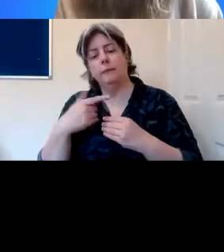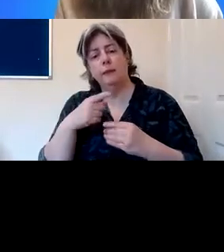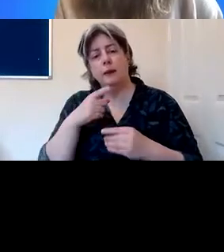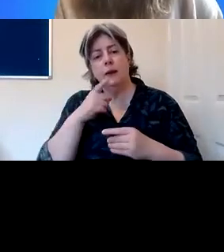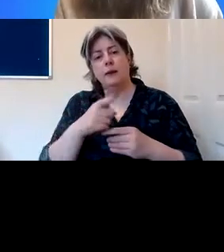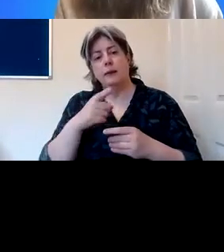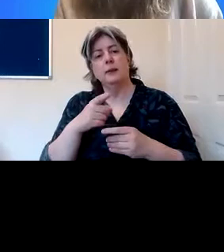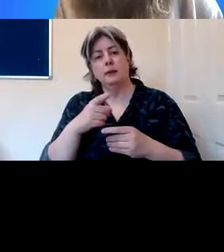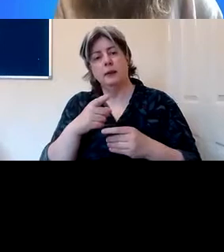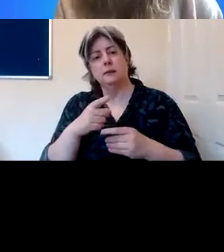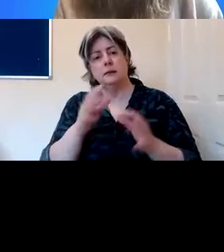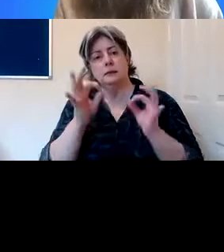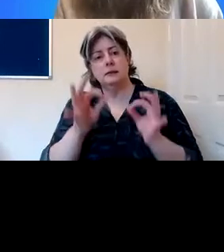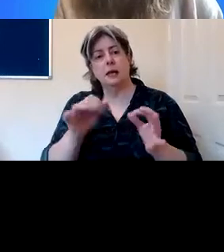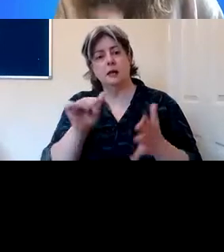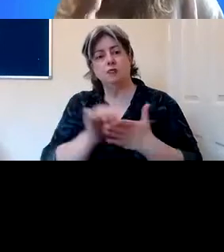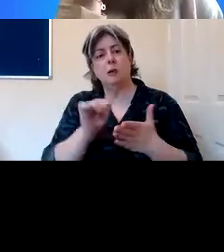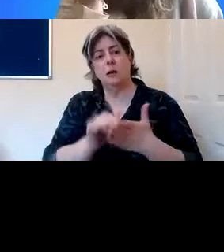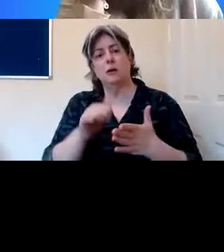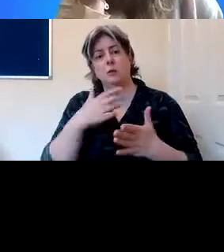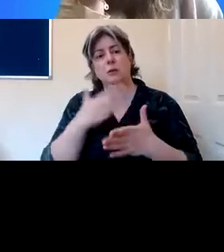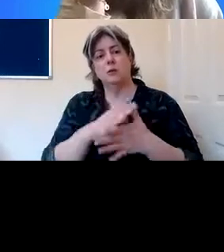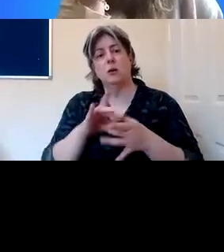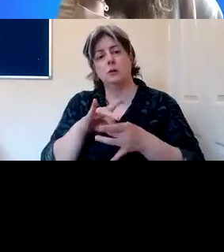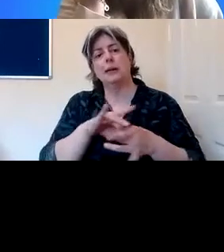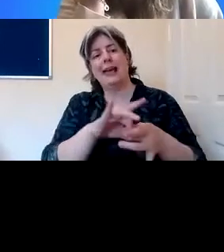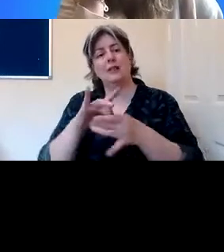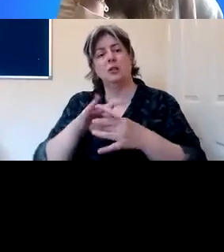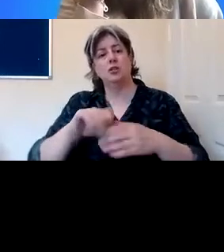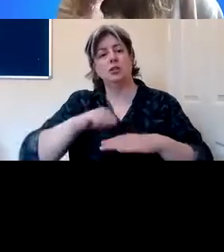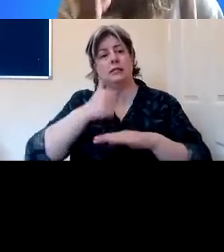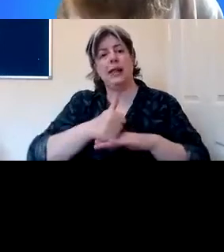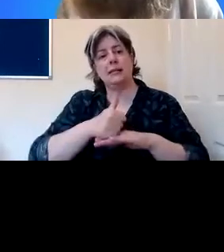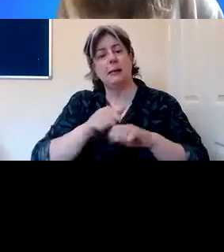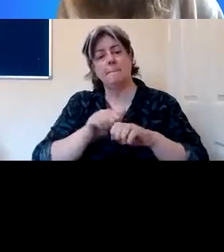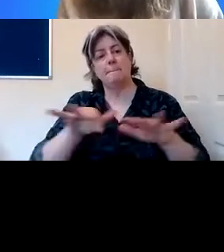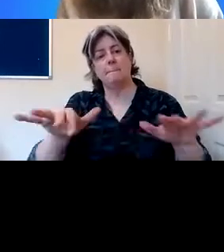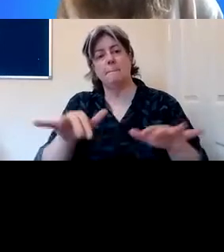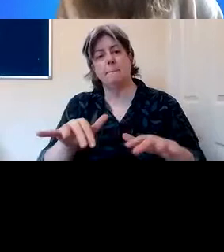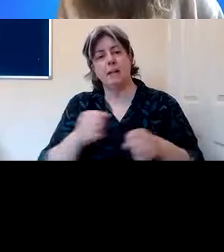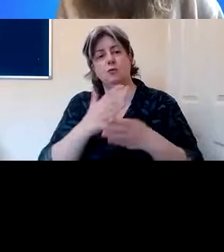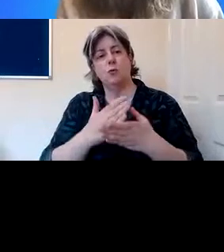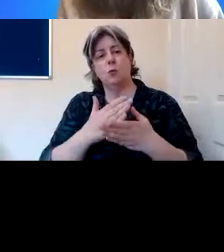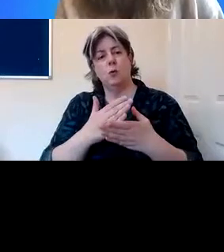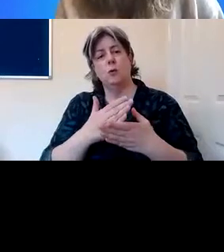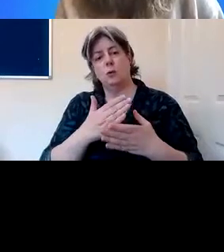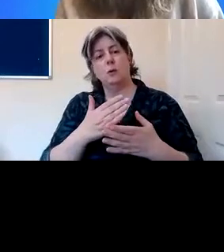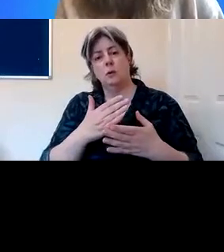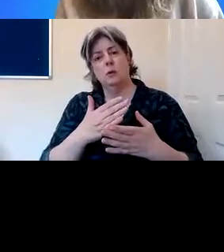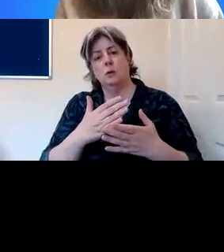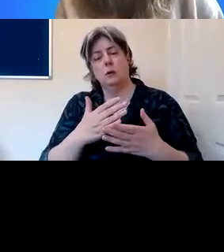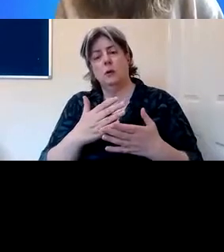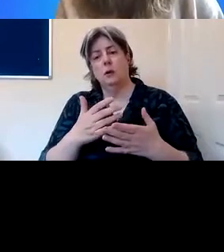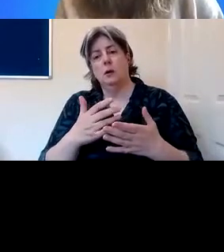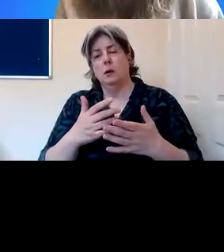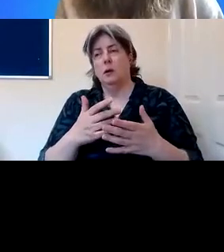work together to roll those out and make them meaningful. And I think, you know, the concept of